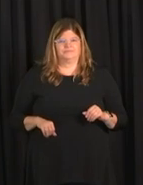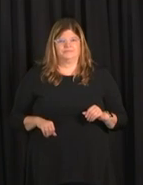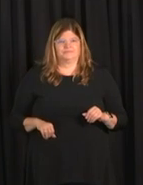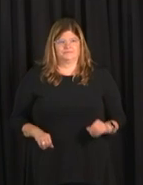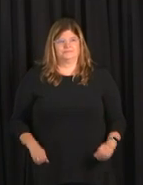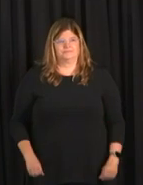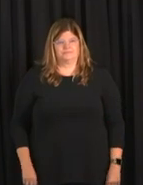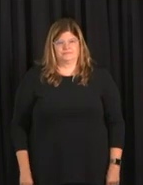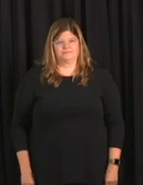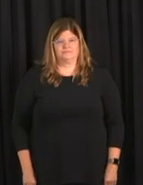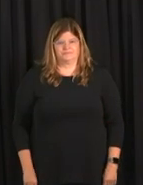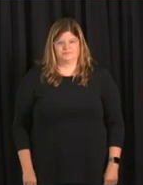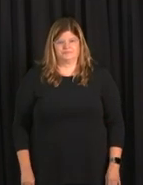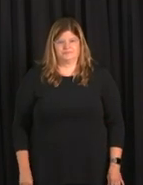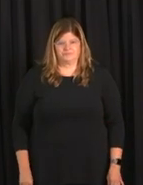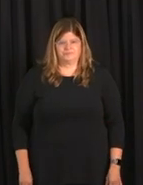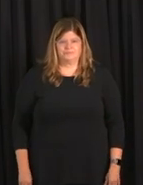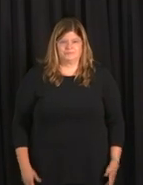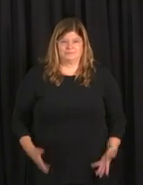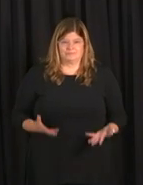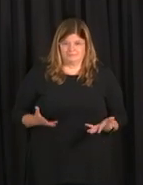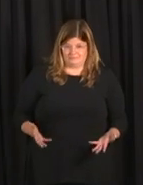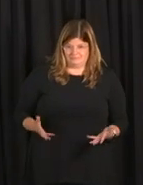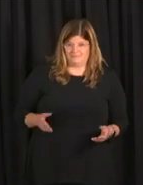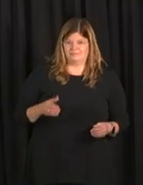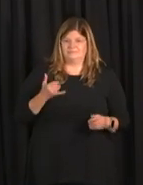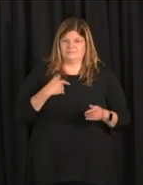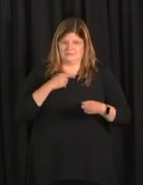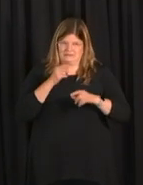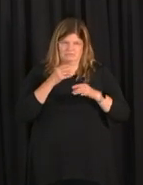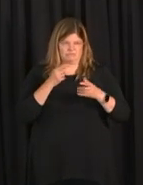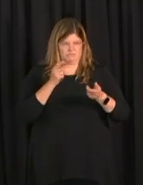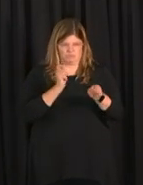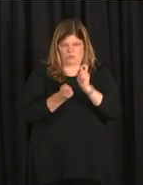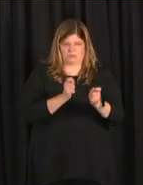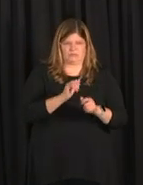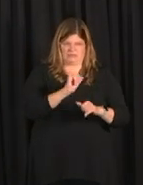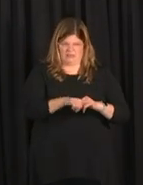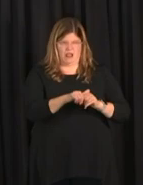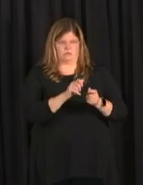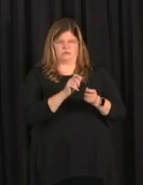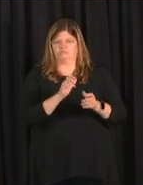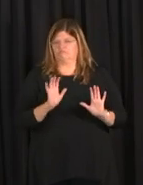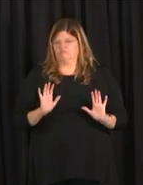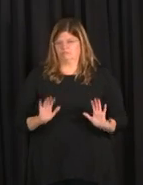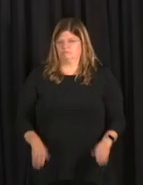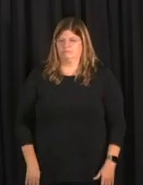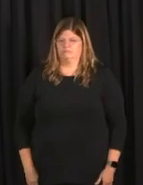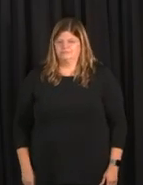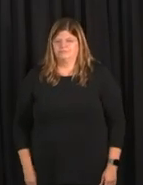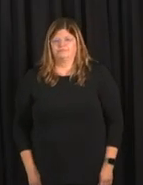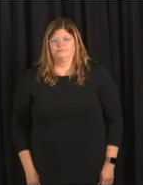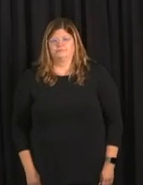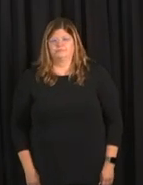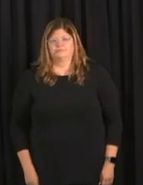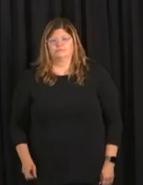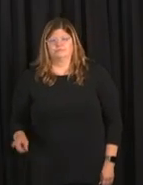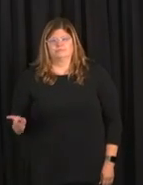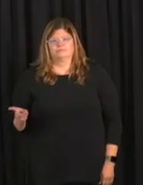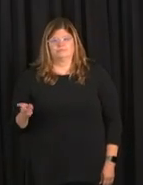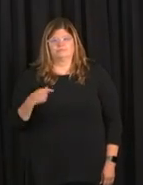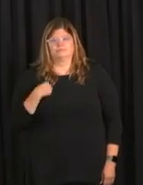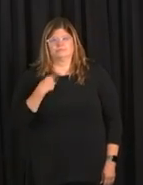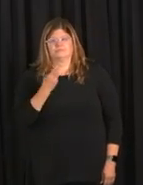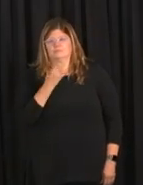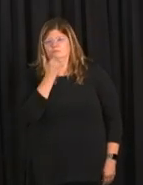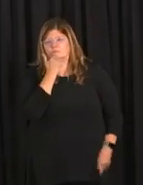than 3%. And so we've made those types of adjustments accordingly. Right, so I shouldn't have said easier, but are there others on this list?